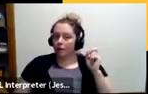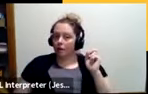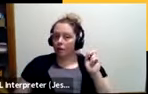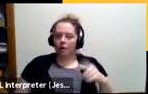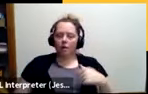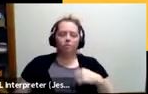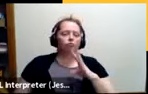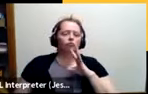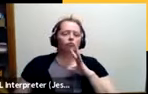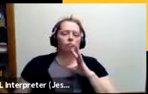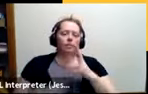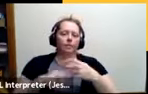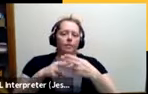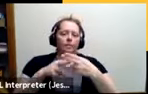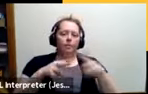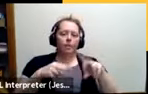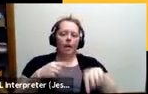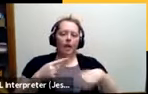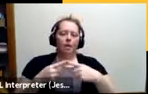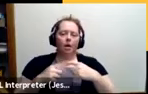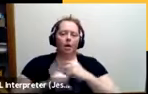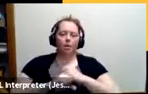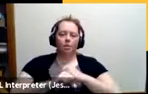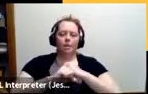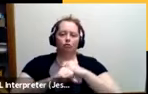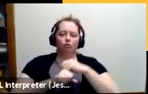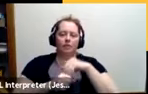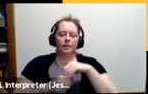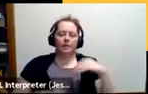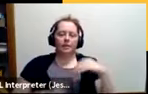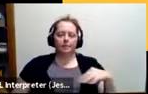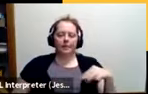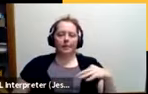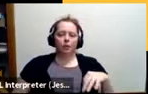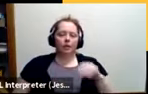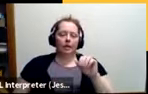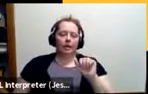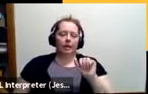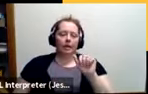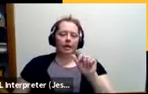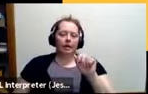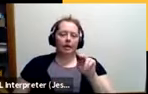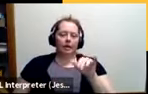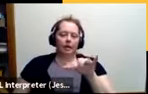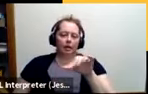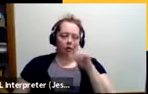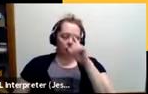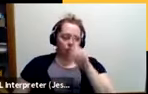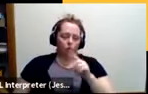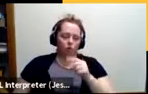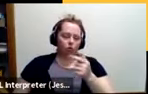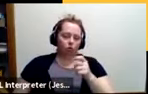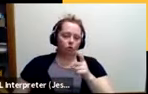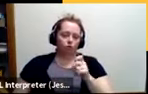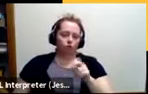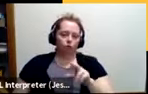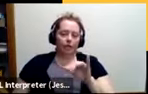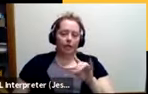bit about protections in Pittsburgh and Allegheny County for gender identity and gender expression.